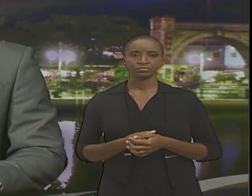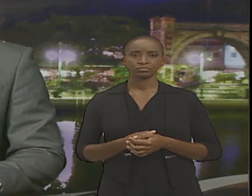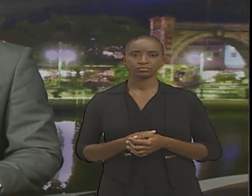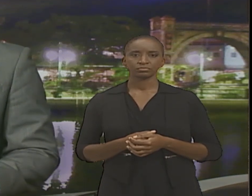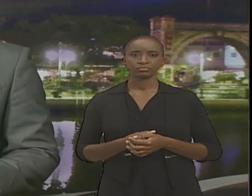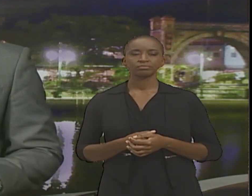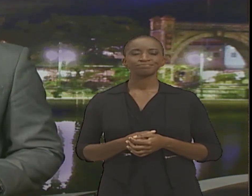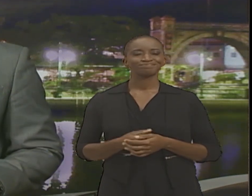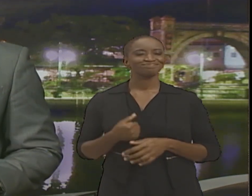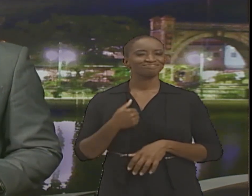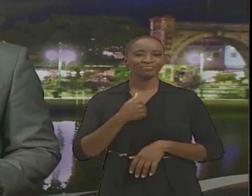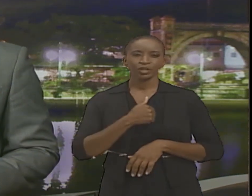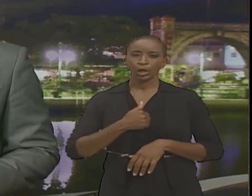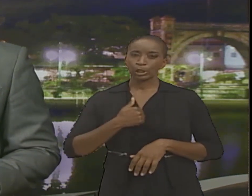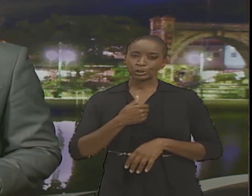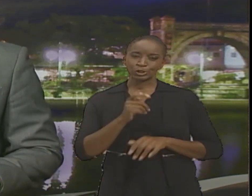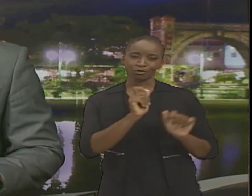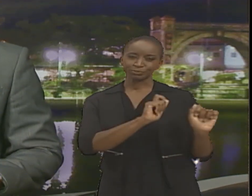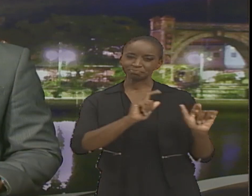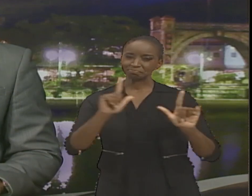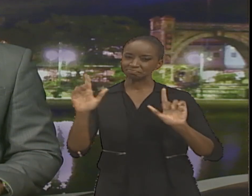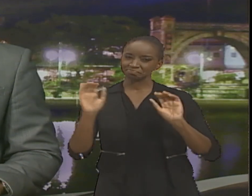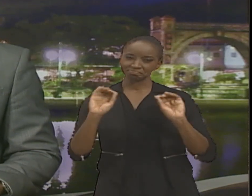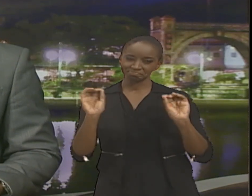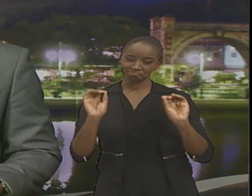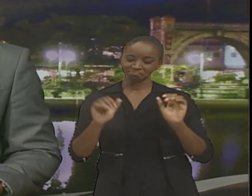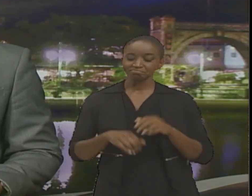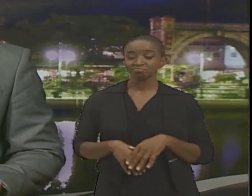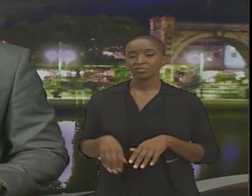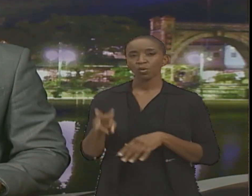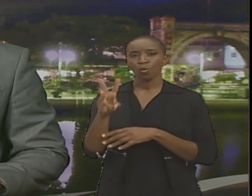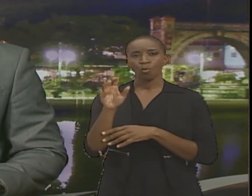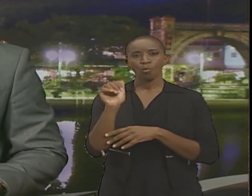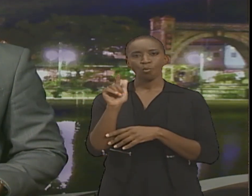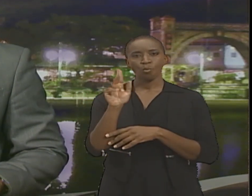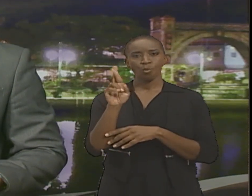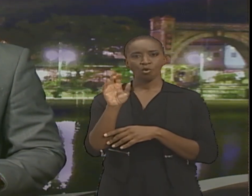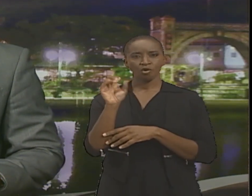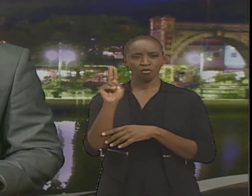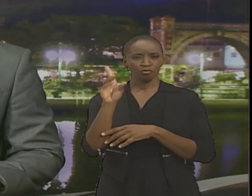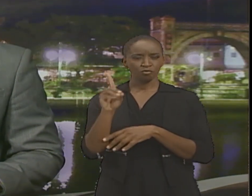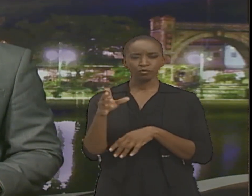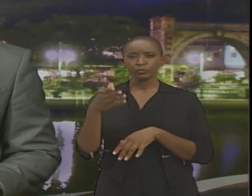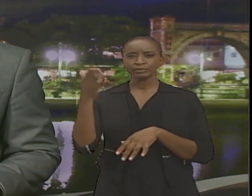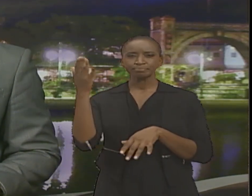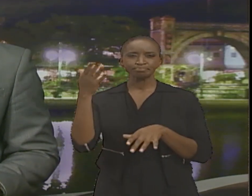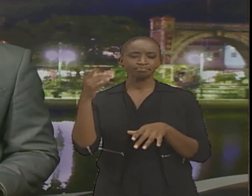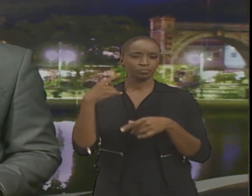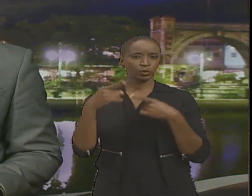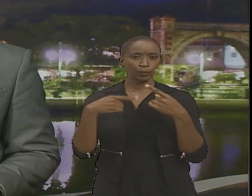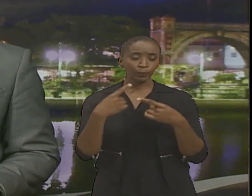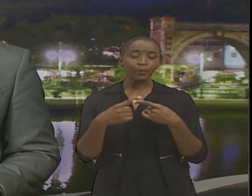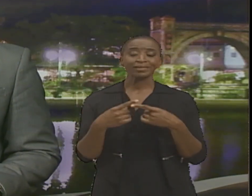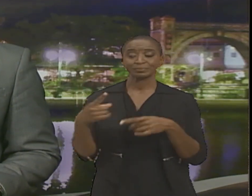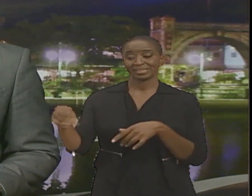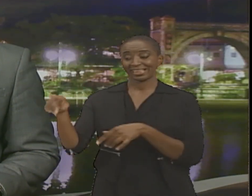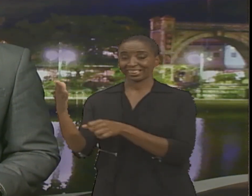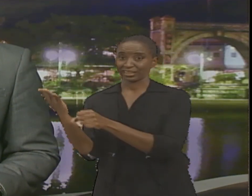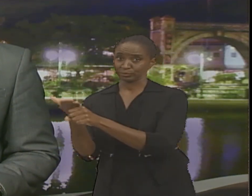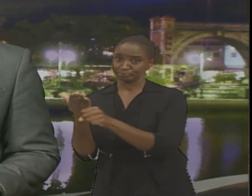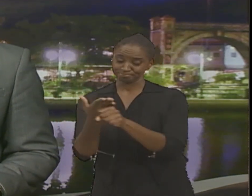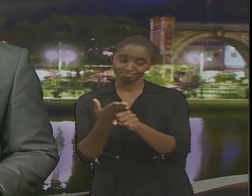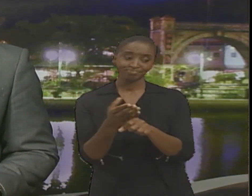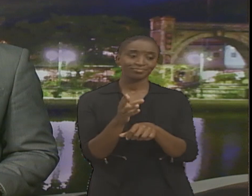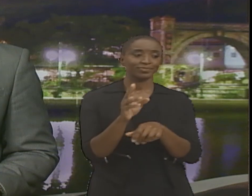We apologize for the absence of that clip. Well, Mr. Walron was speaking after union officials and retrenched government workers met today at the